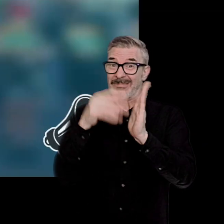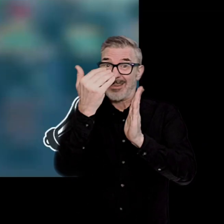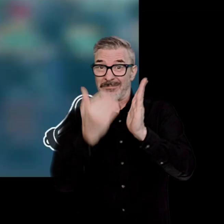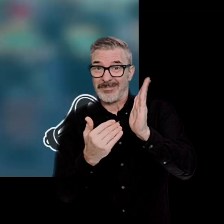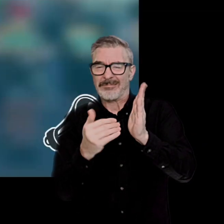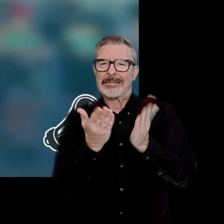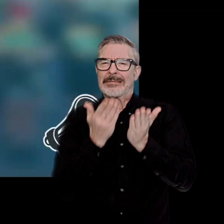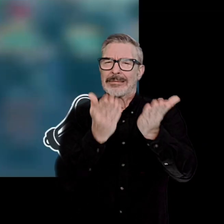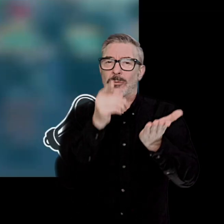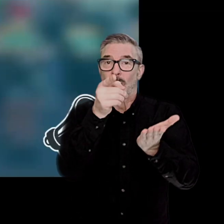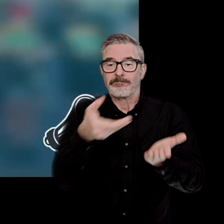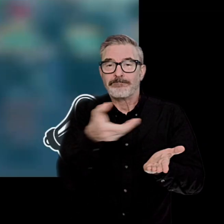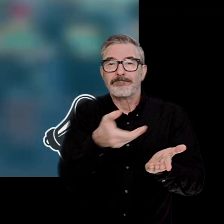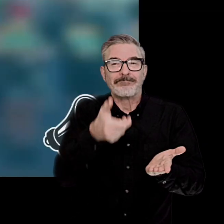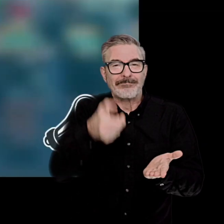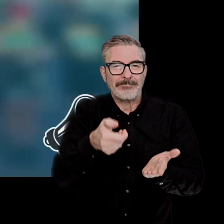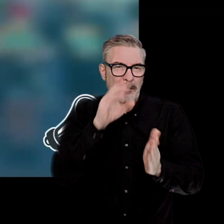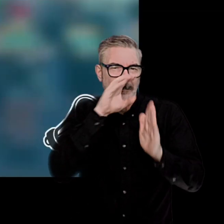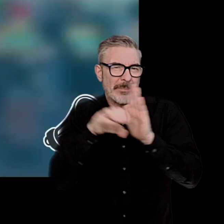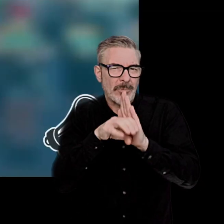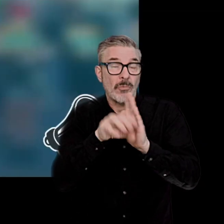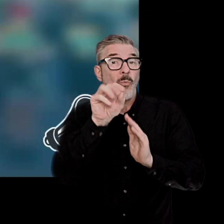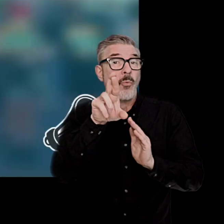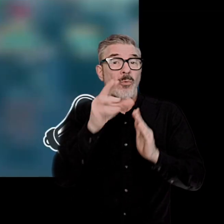have a copy of that policy.